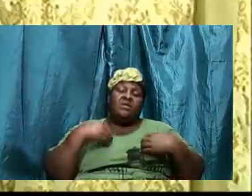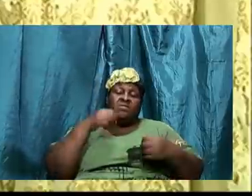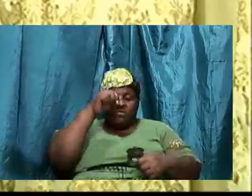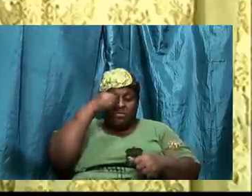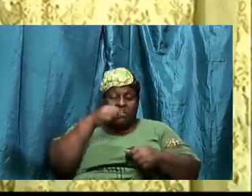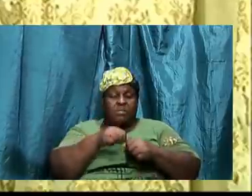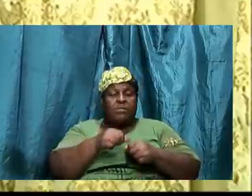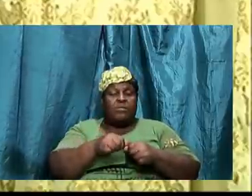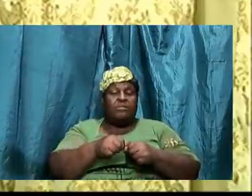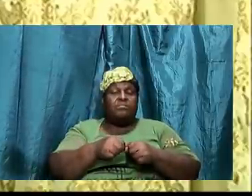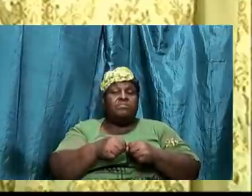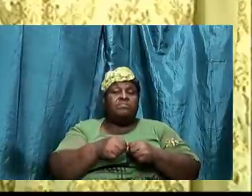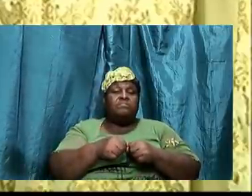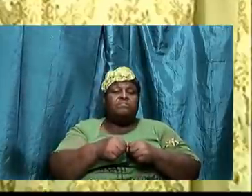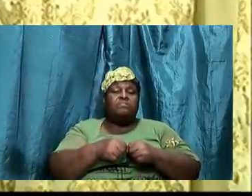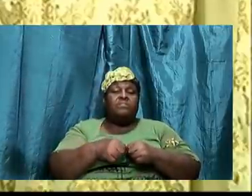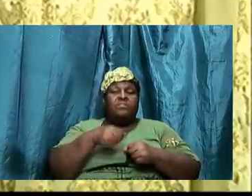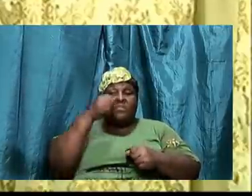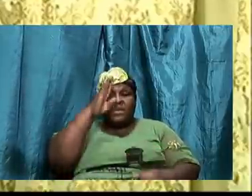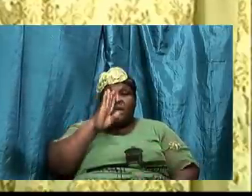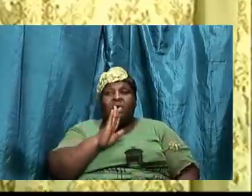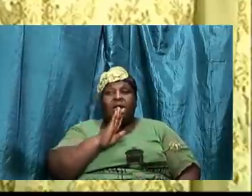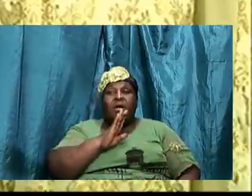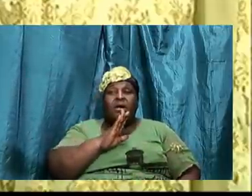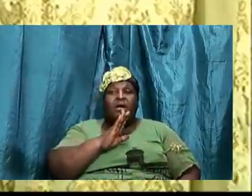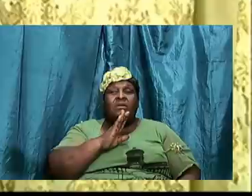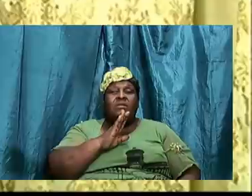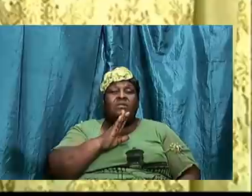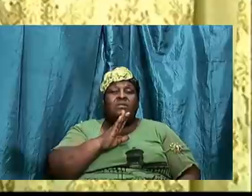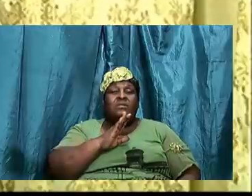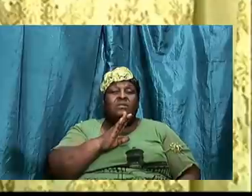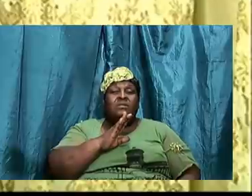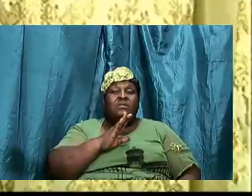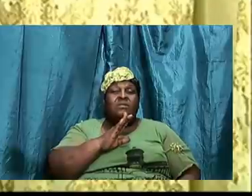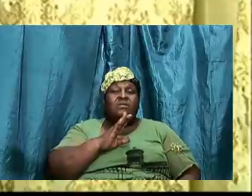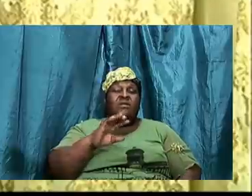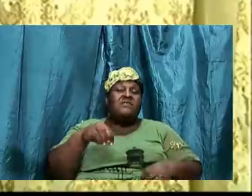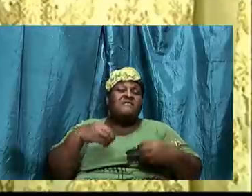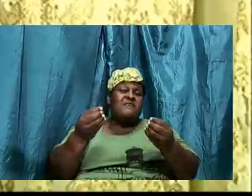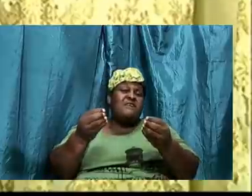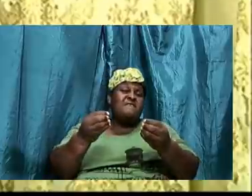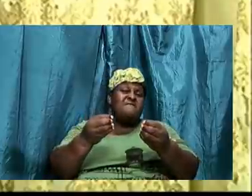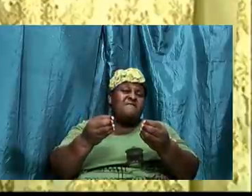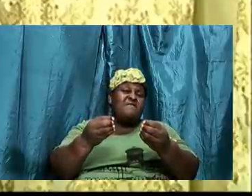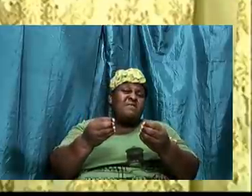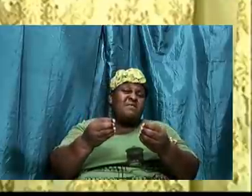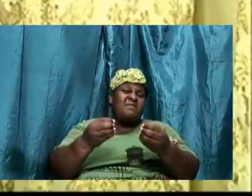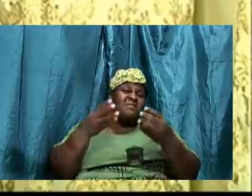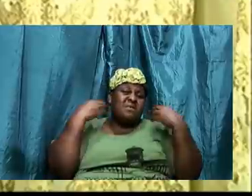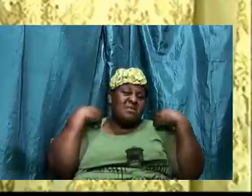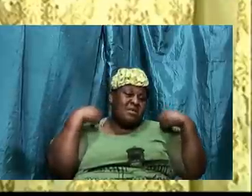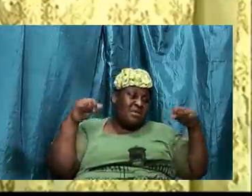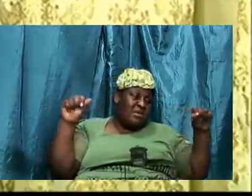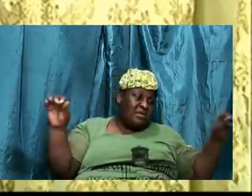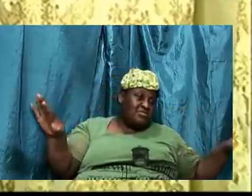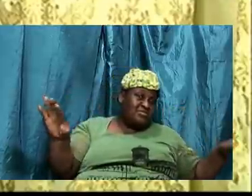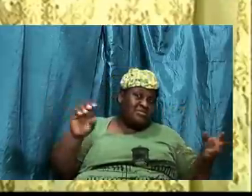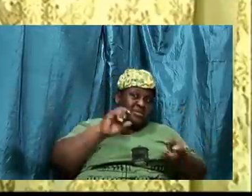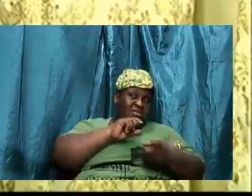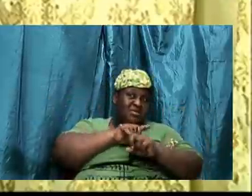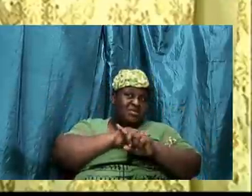that God did not give them a chance to repent.